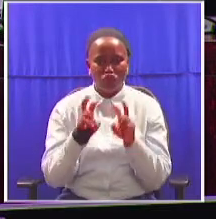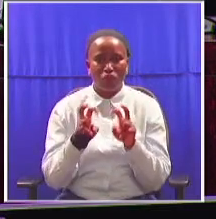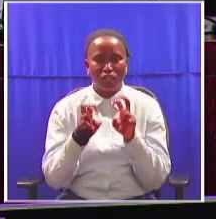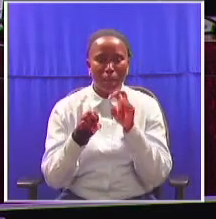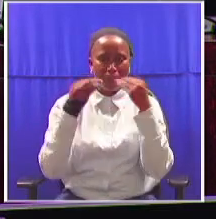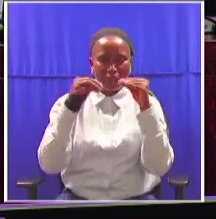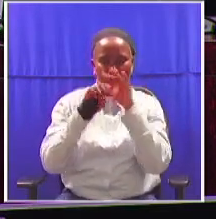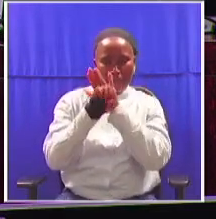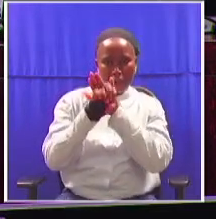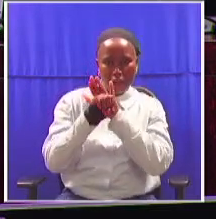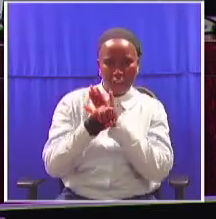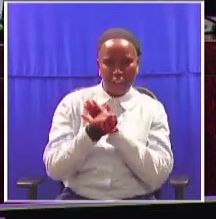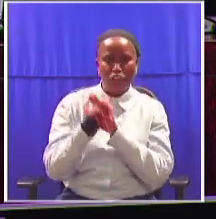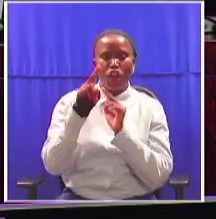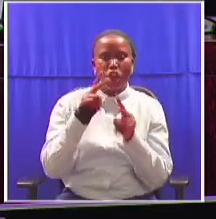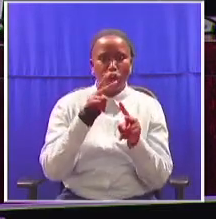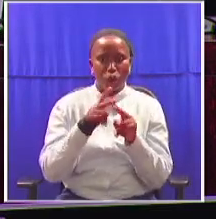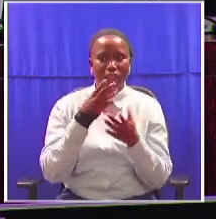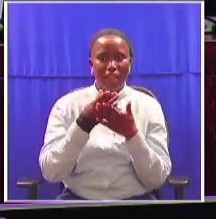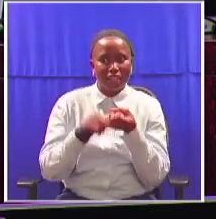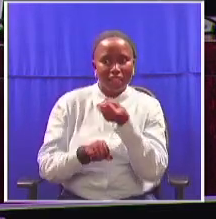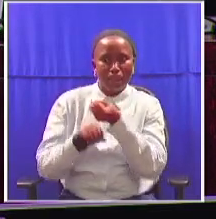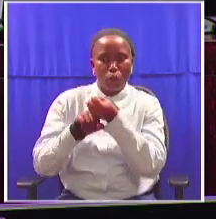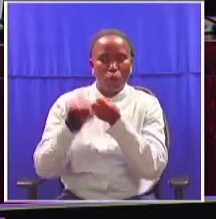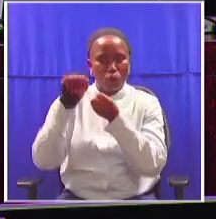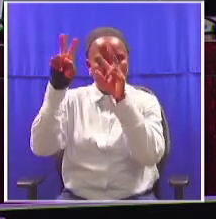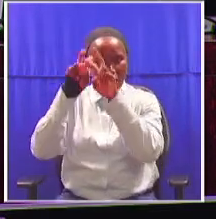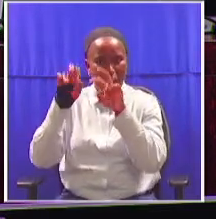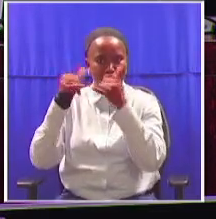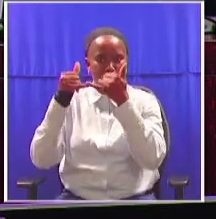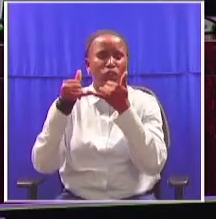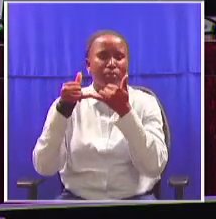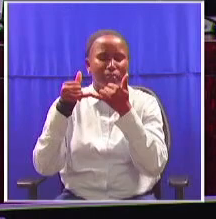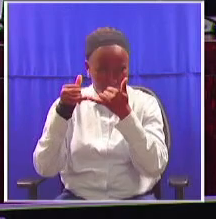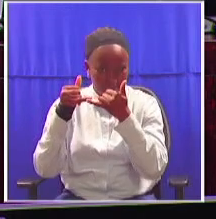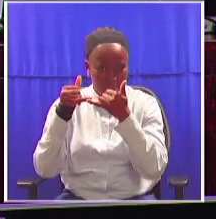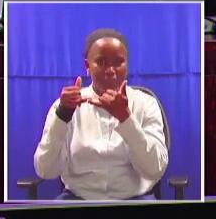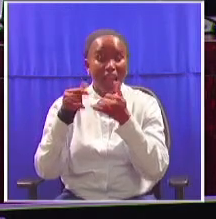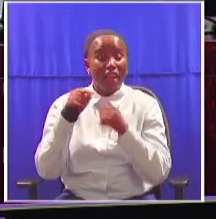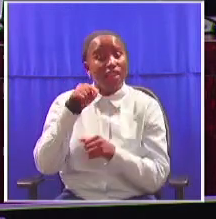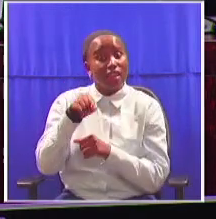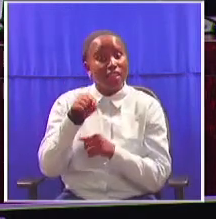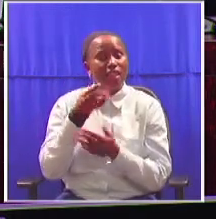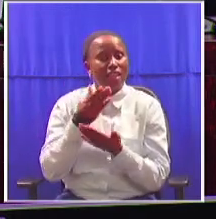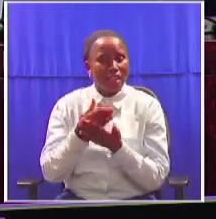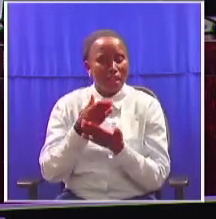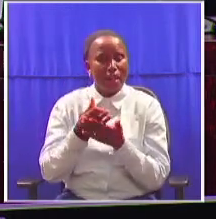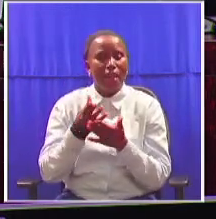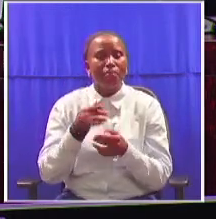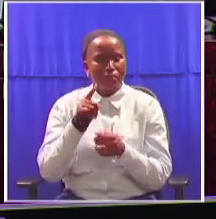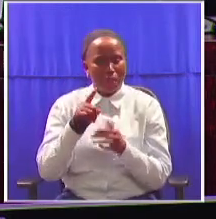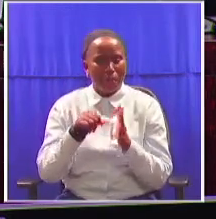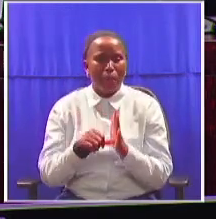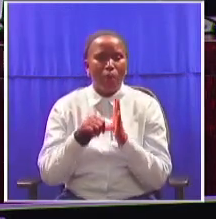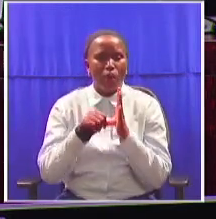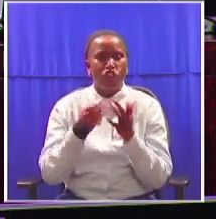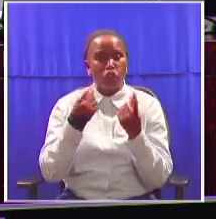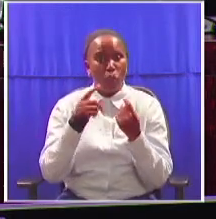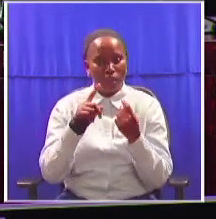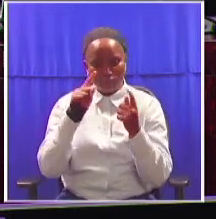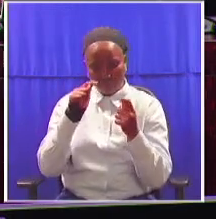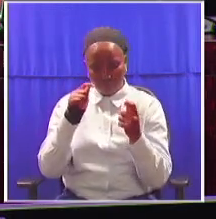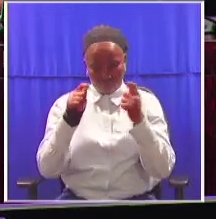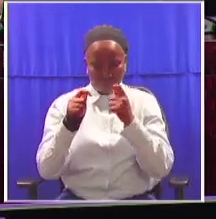support the unbundling of Eskom. This will fundamentally transform the electricity